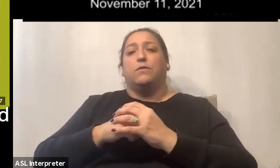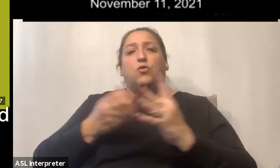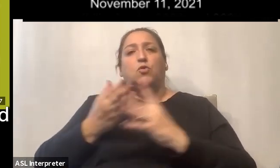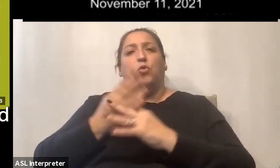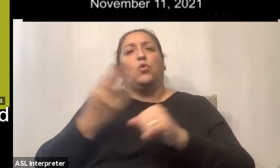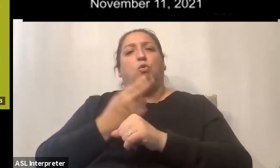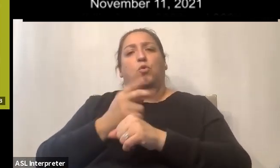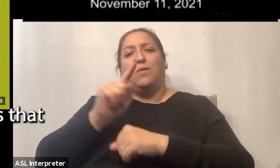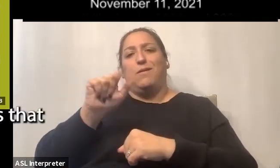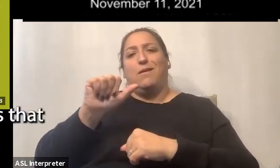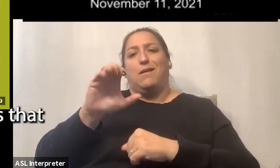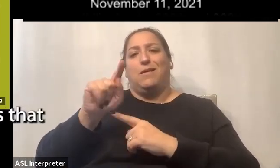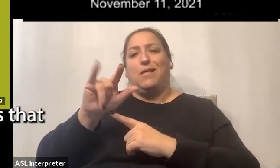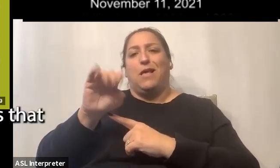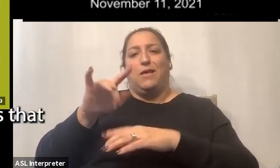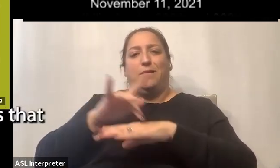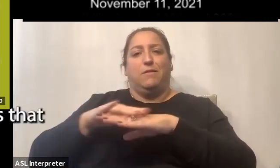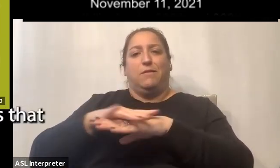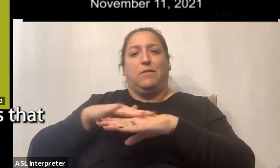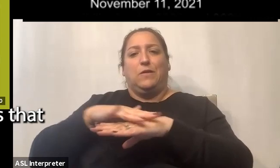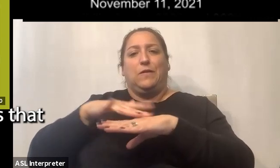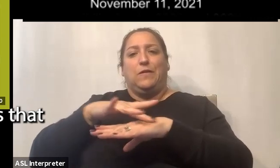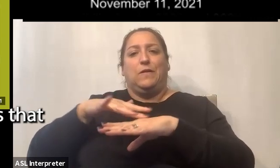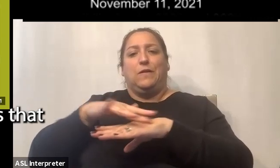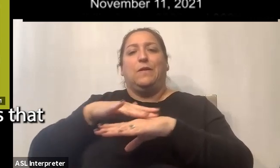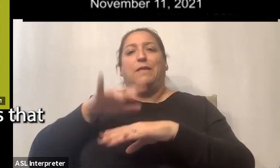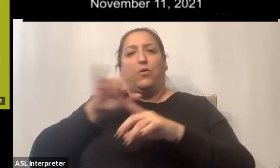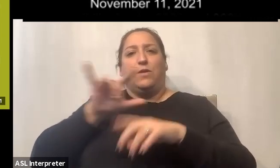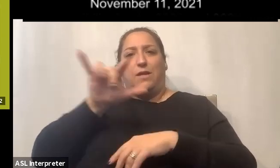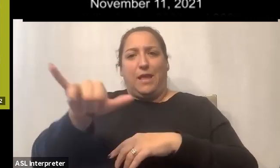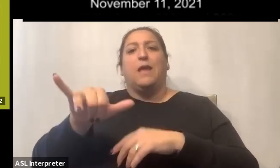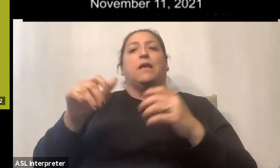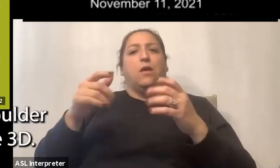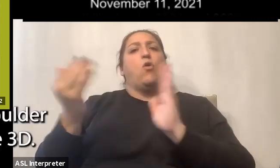tactile modes. One of the organizations that does that, and has often